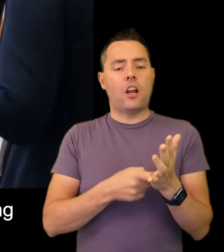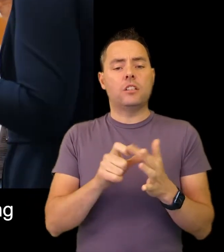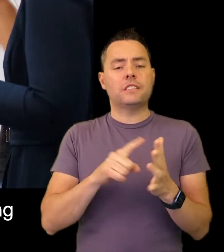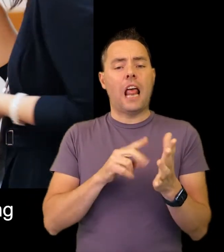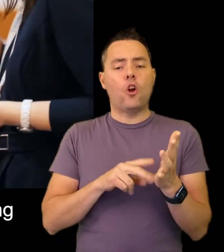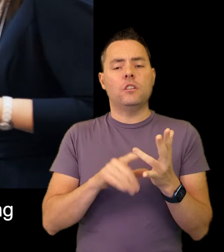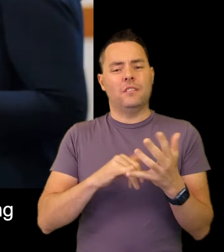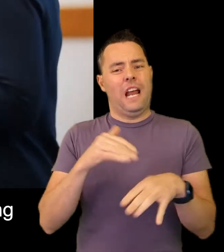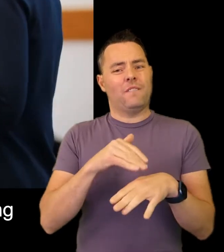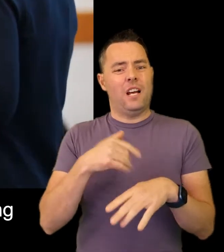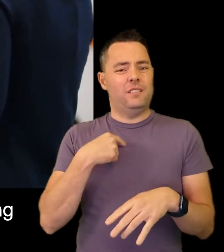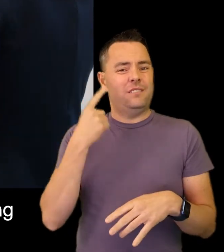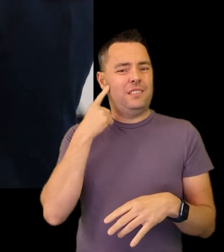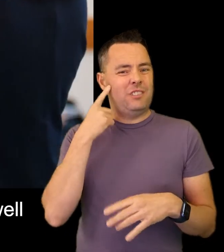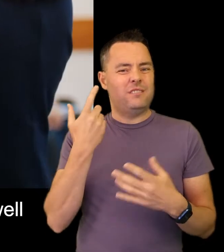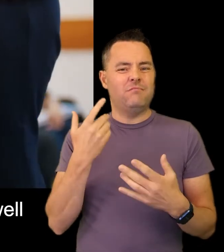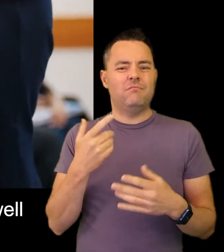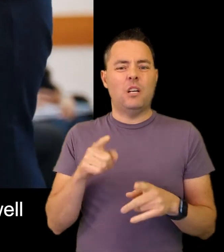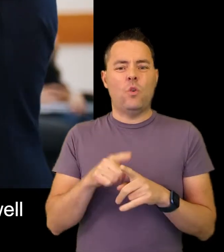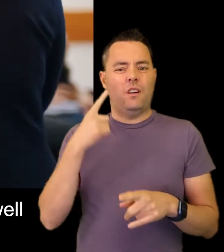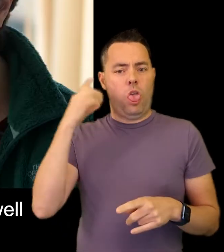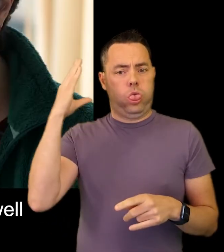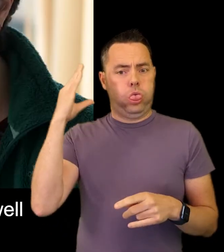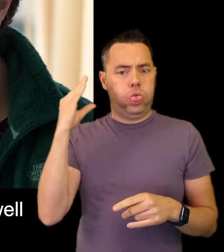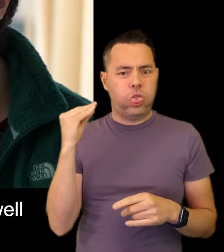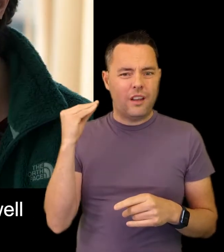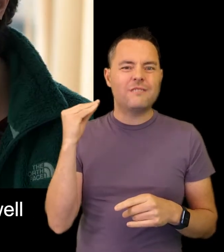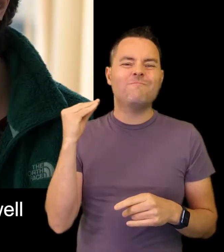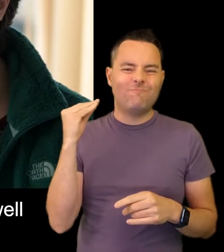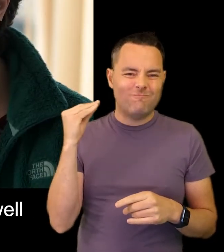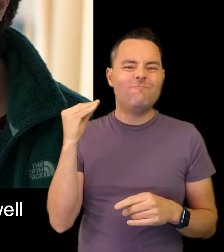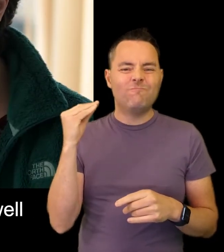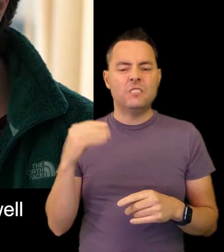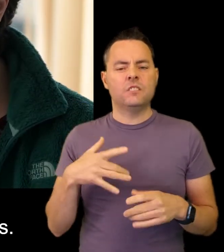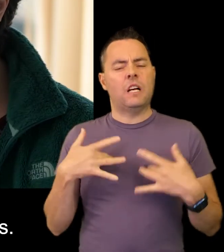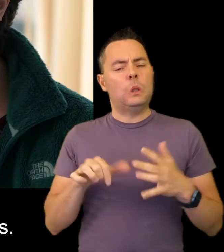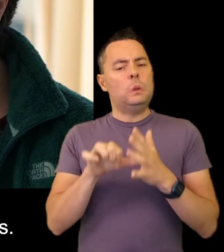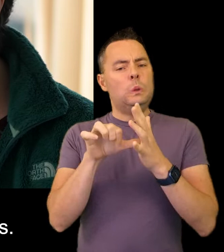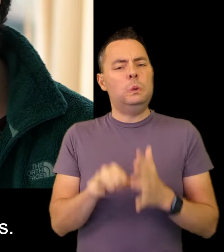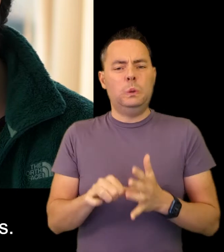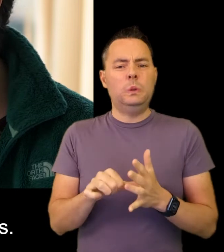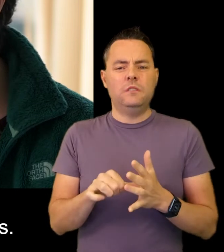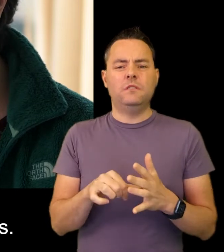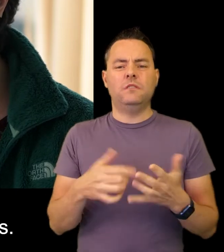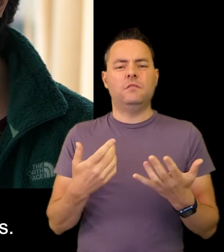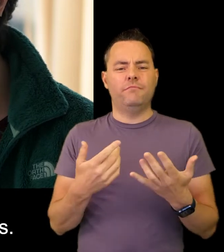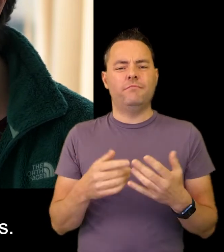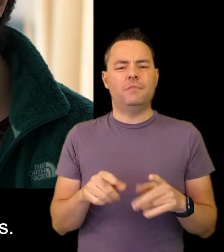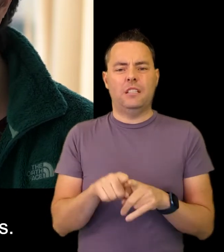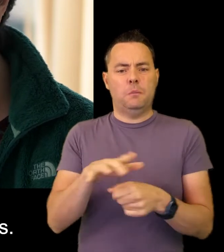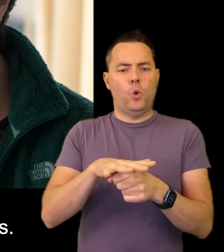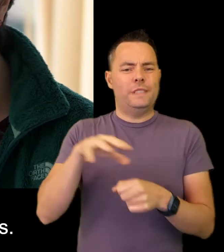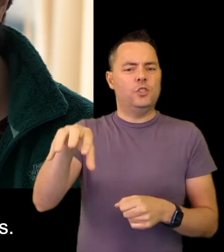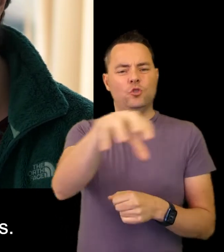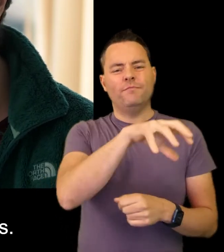My Ehlers-Danlos affects my hearing, so I have a partial hearing loss as well. And it makes it very difficult to sit in